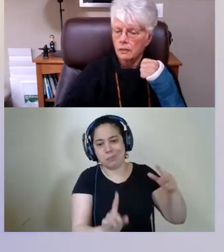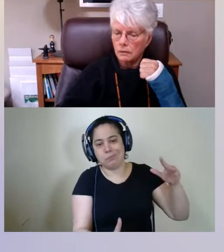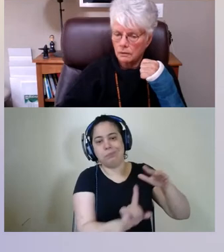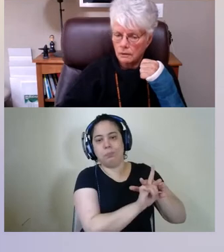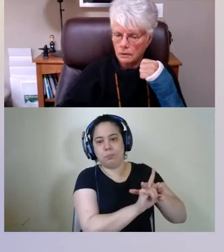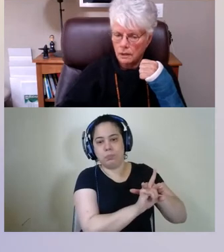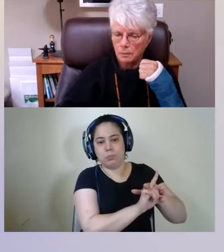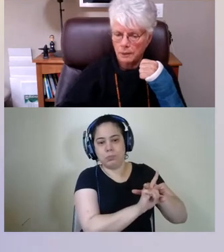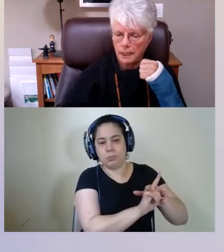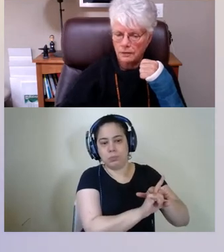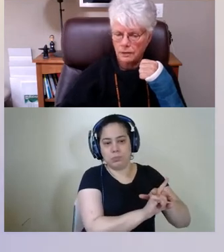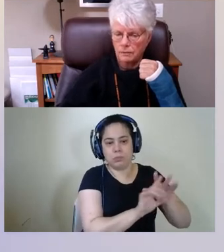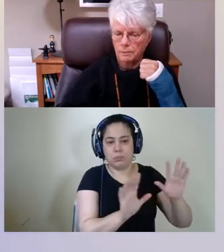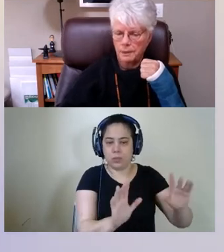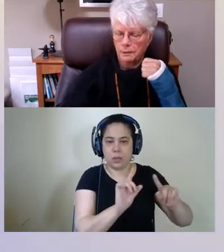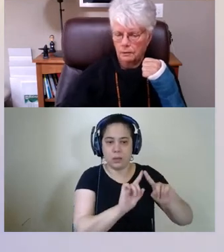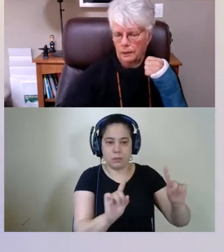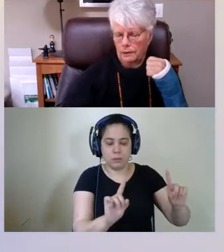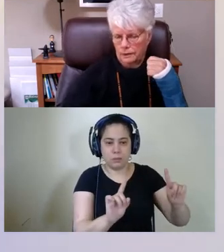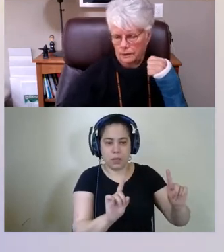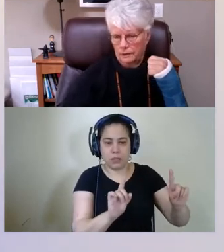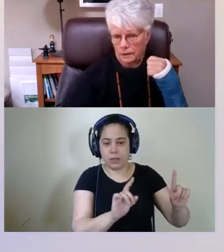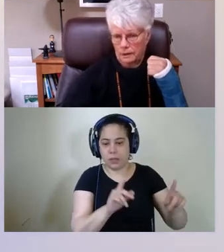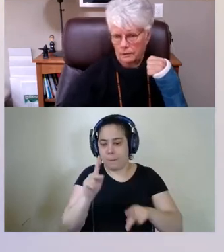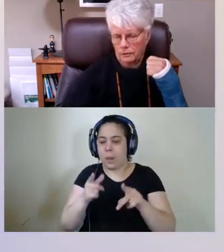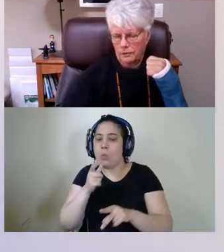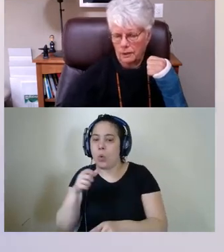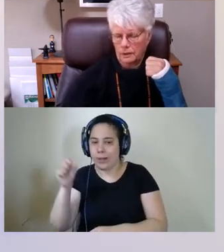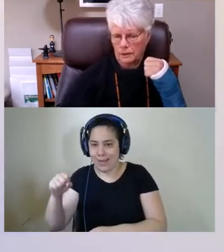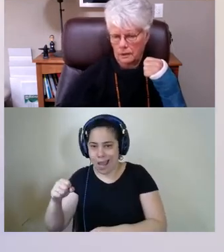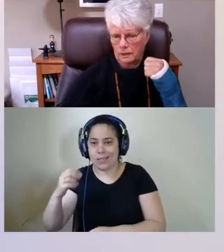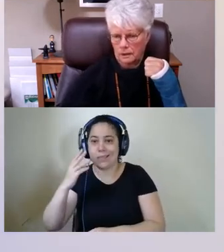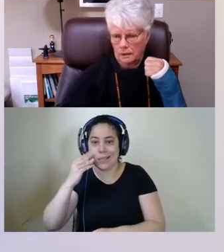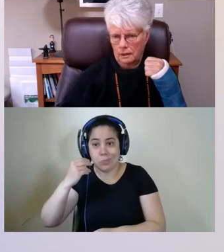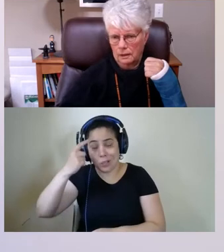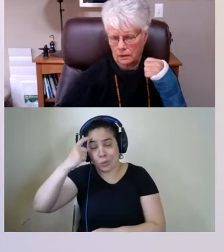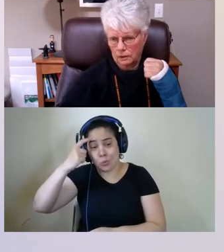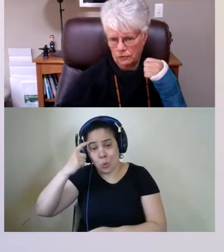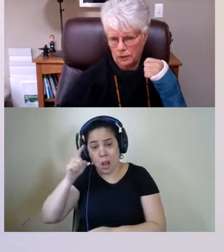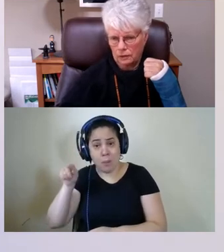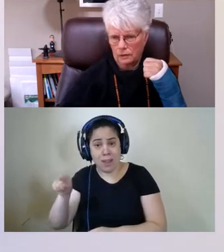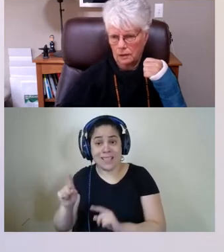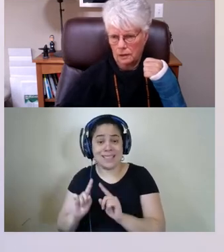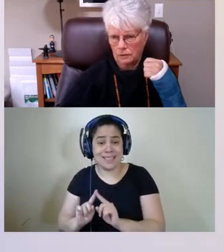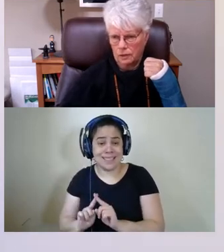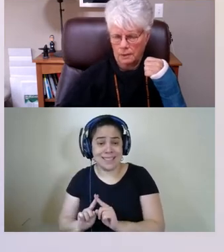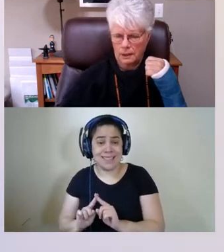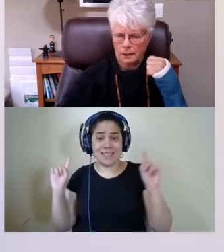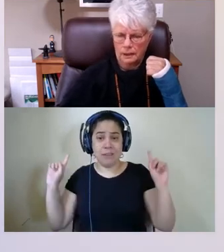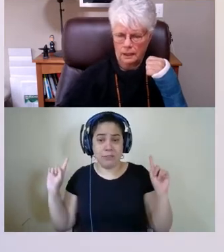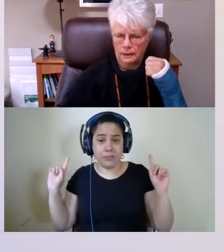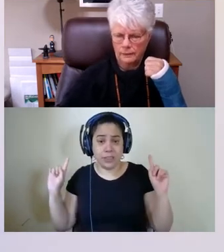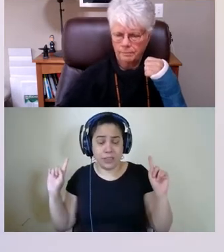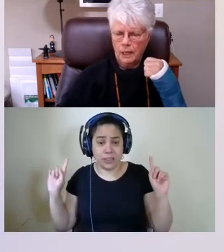so the brains of people with severe early childhood trauma